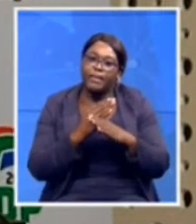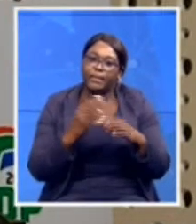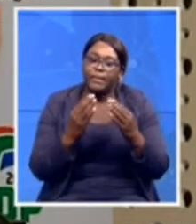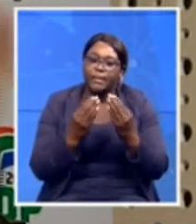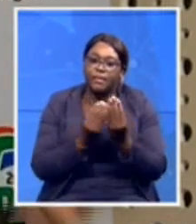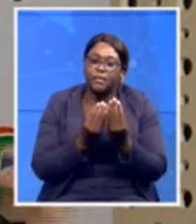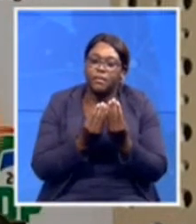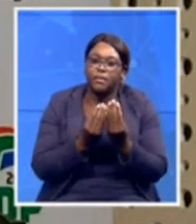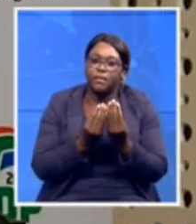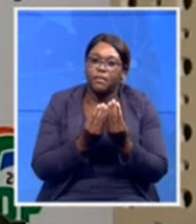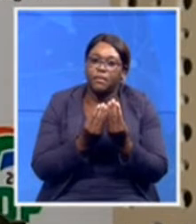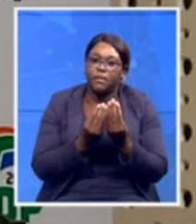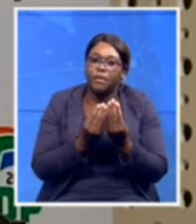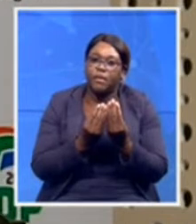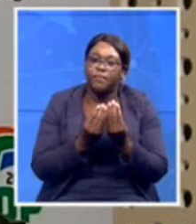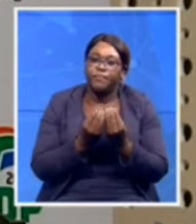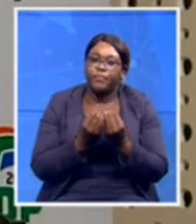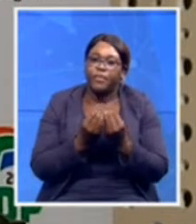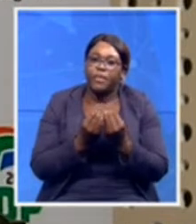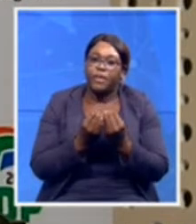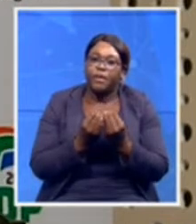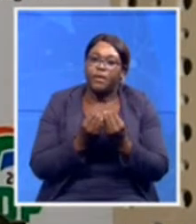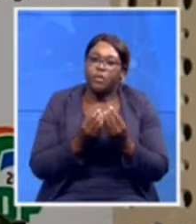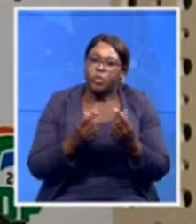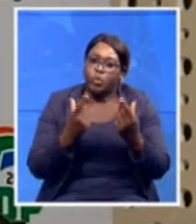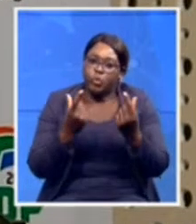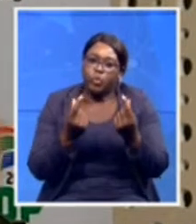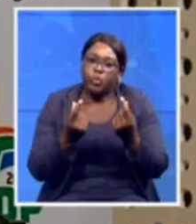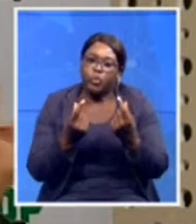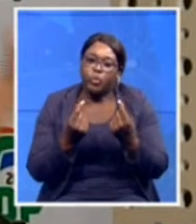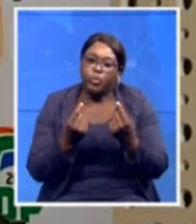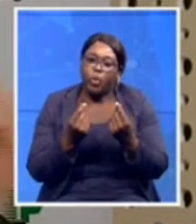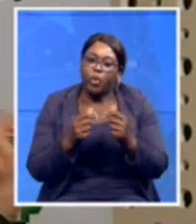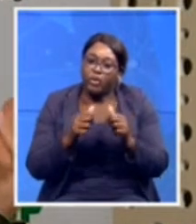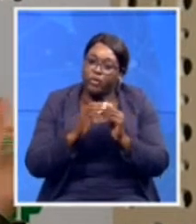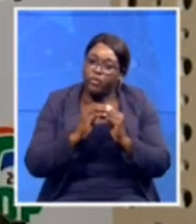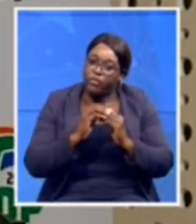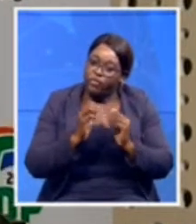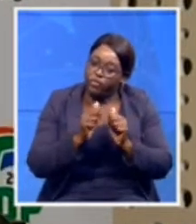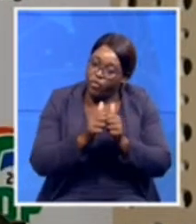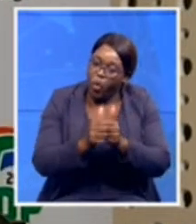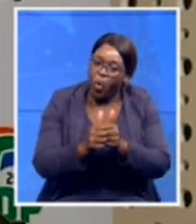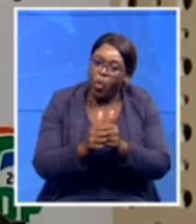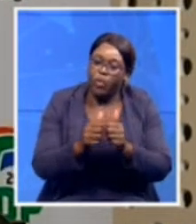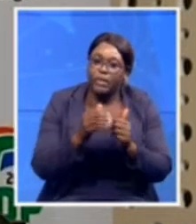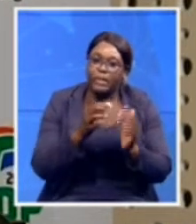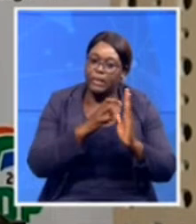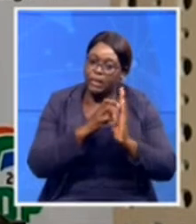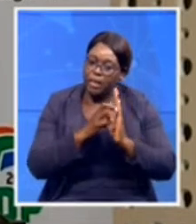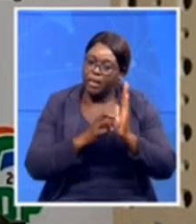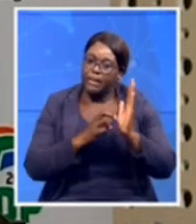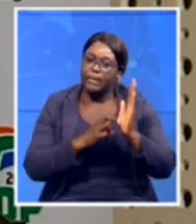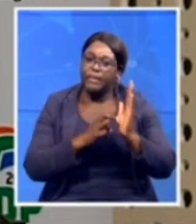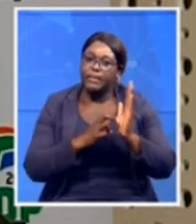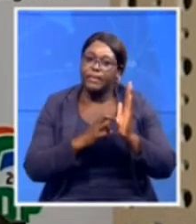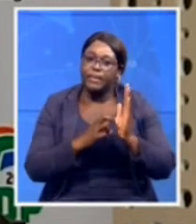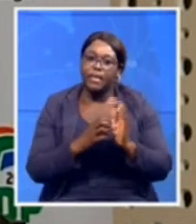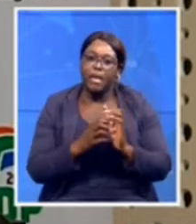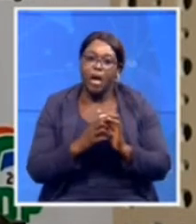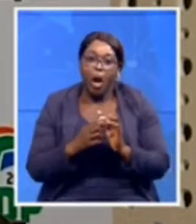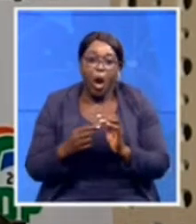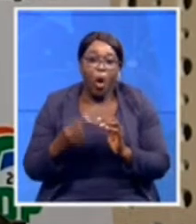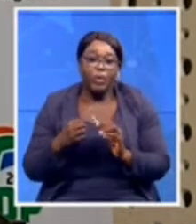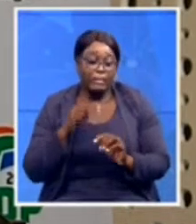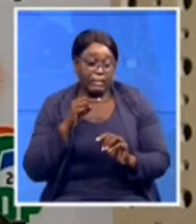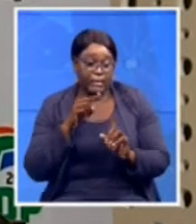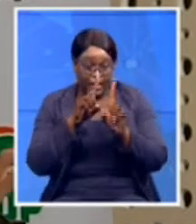to be compliant with the provisions of the legislation. It's only when that fails do we trigger the enforcement provisions. So it's